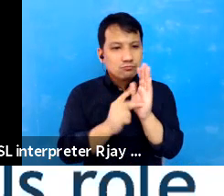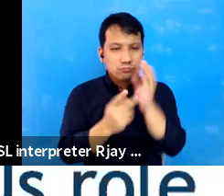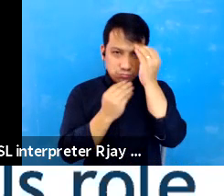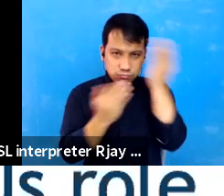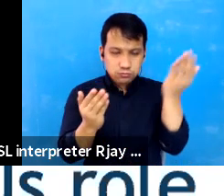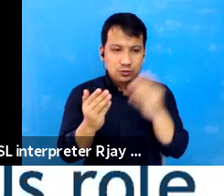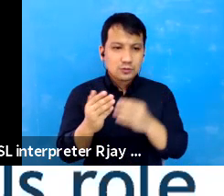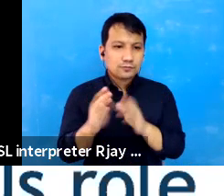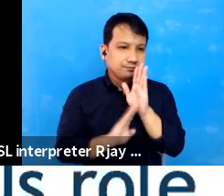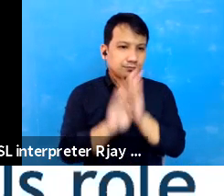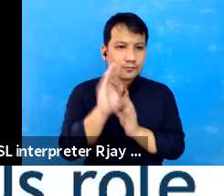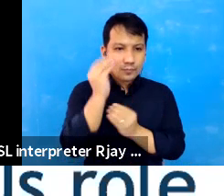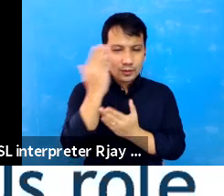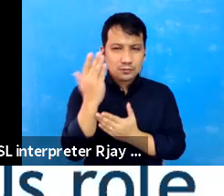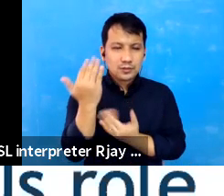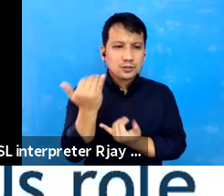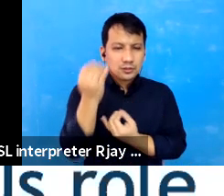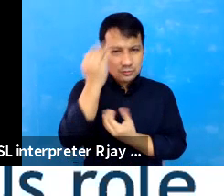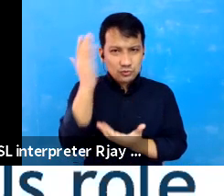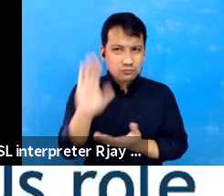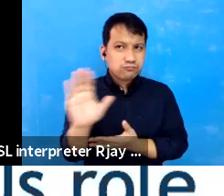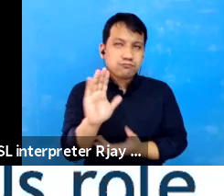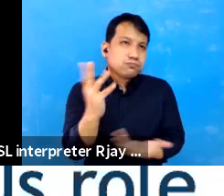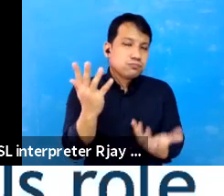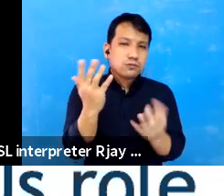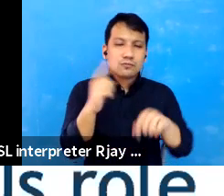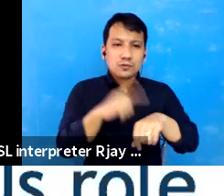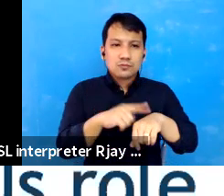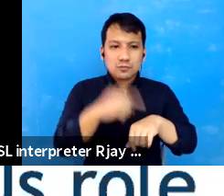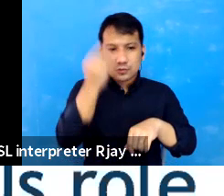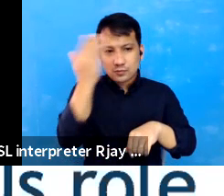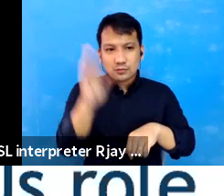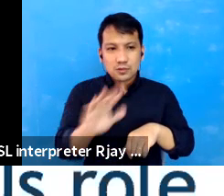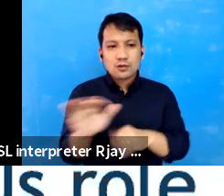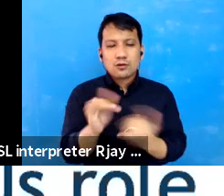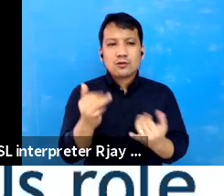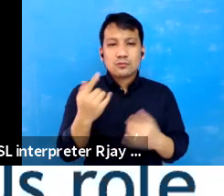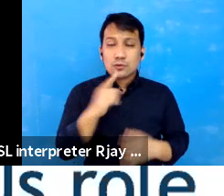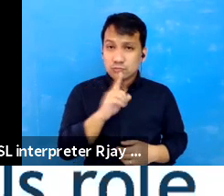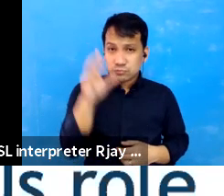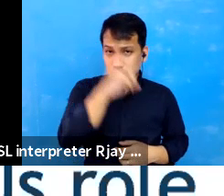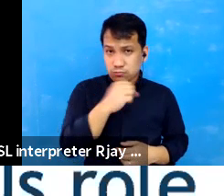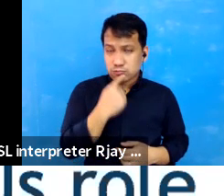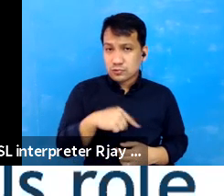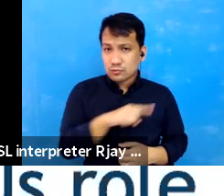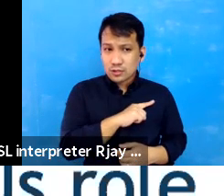being an integrator. And at times we assume that